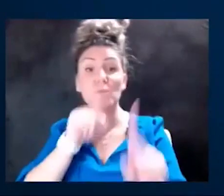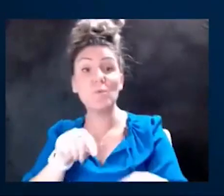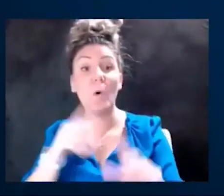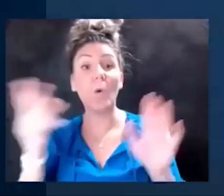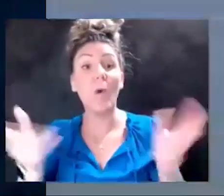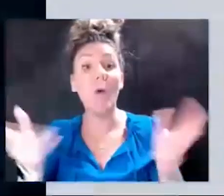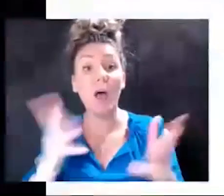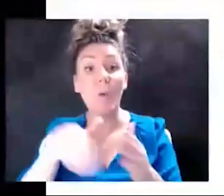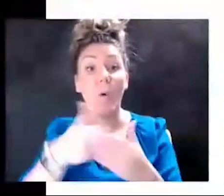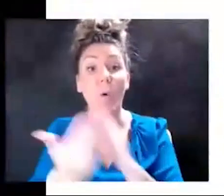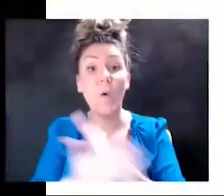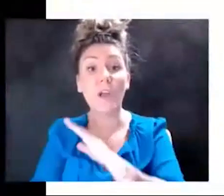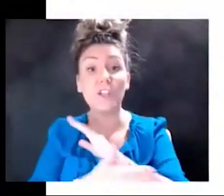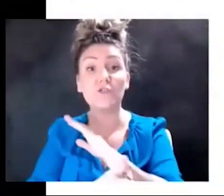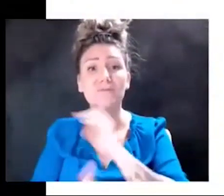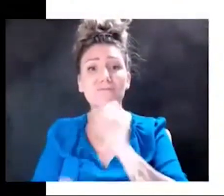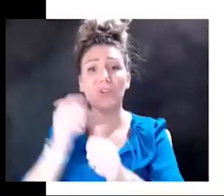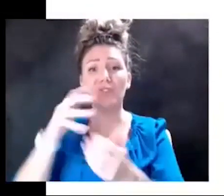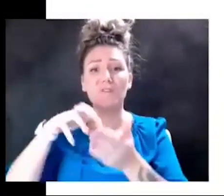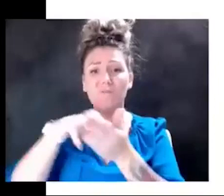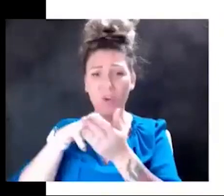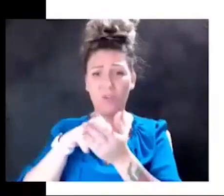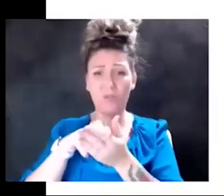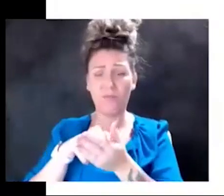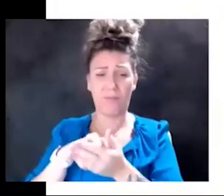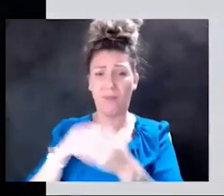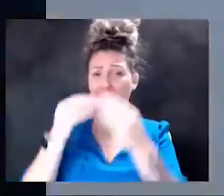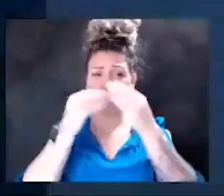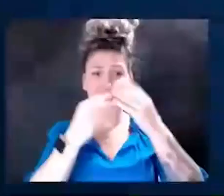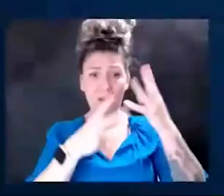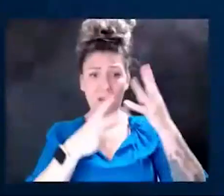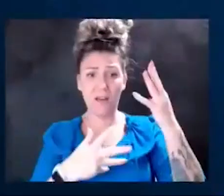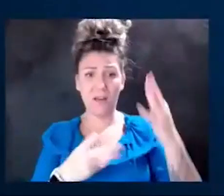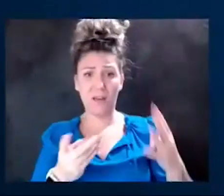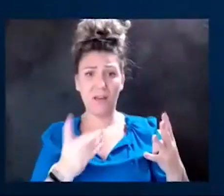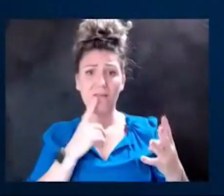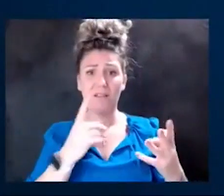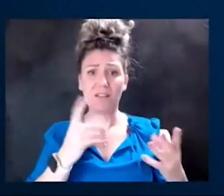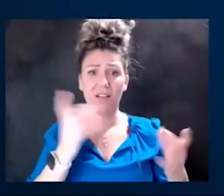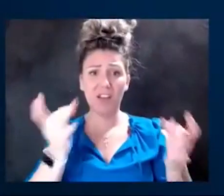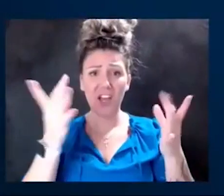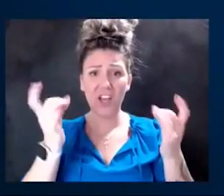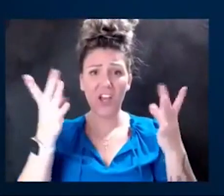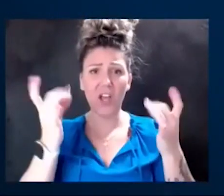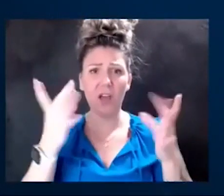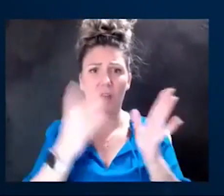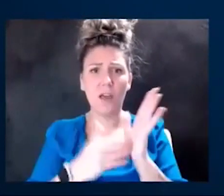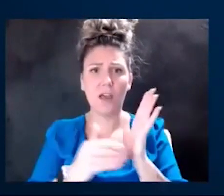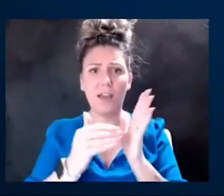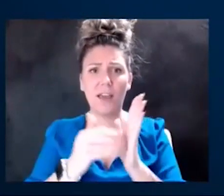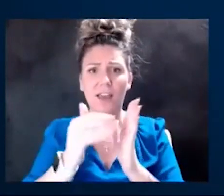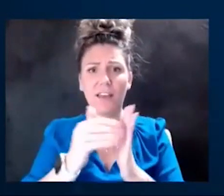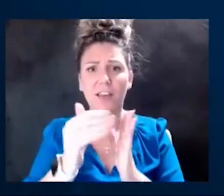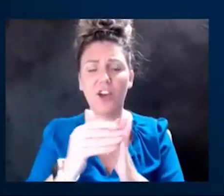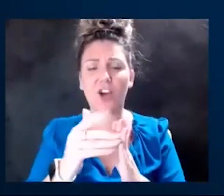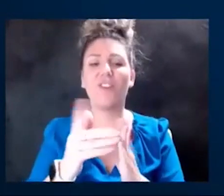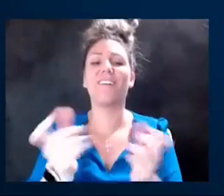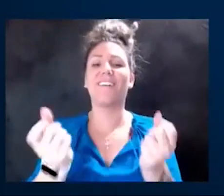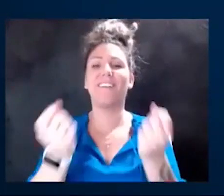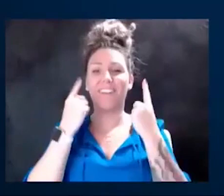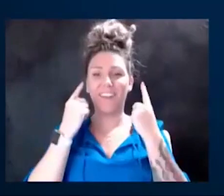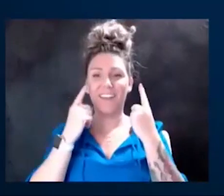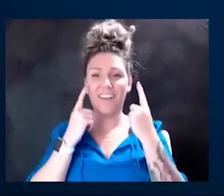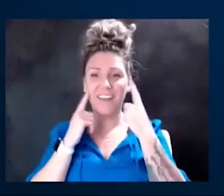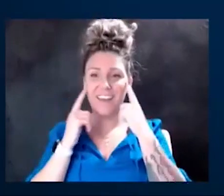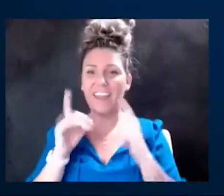most vulnerable states in the country. Vulnerable states in the country. Vulnerable states in the country. Vulnerable states. Uh-oh, there's an echo. Got it. Okay. It was worth repeating,